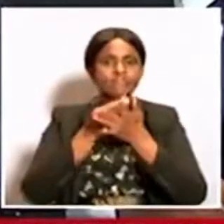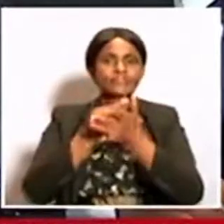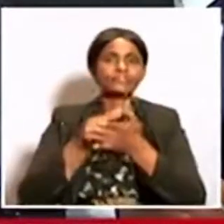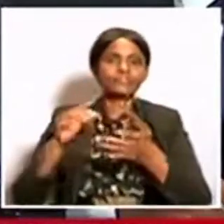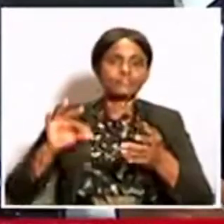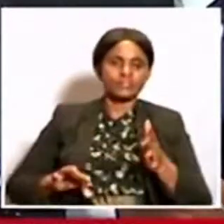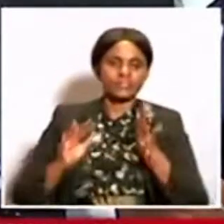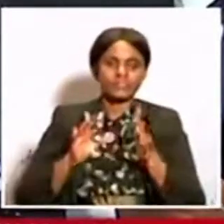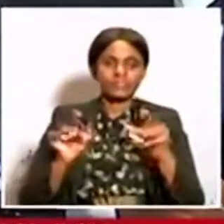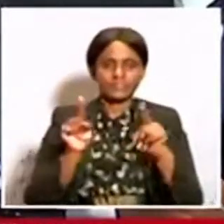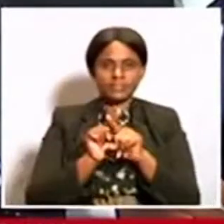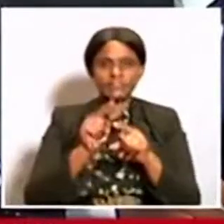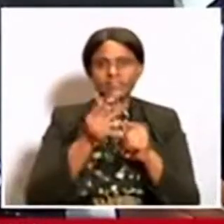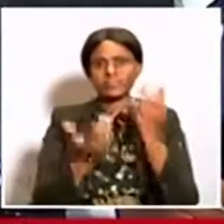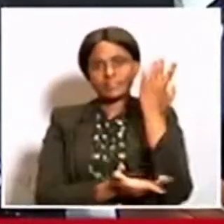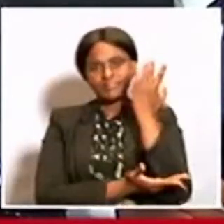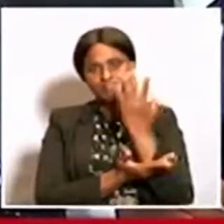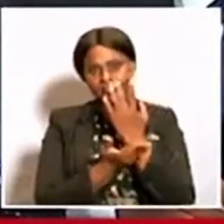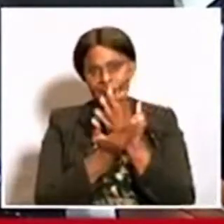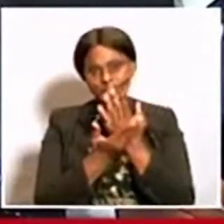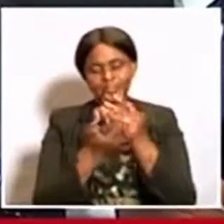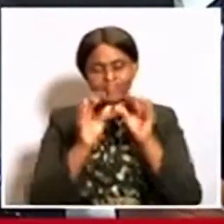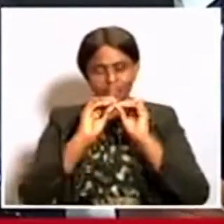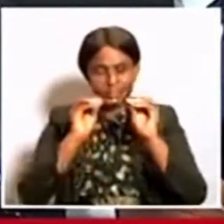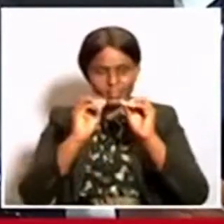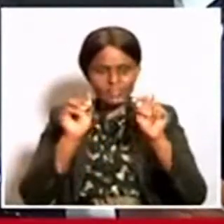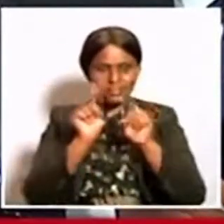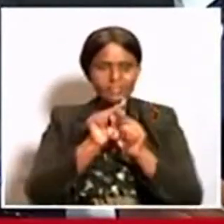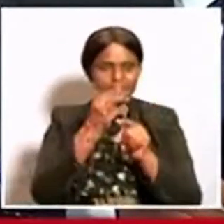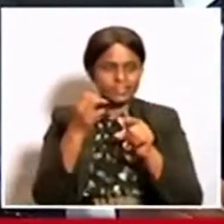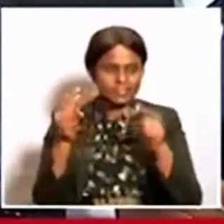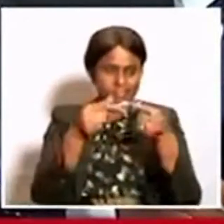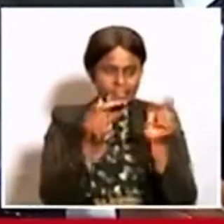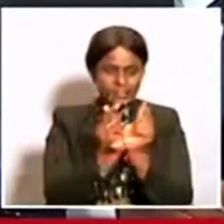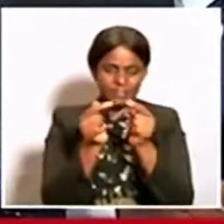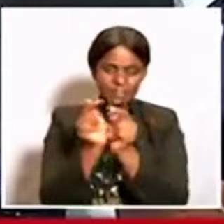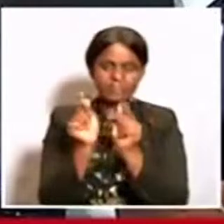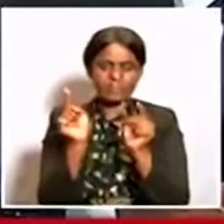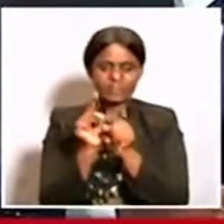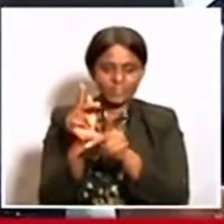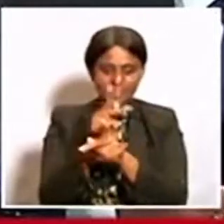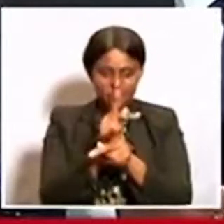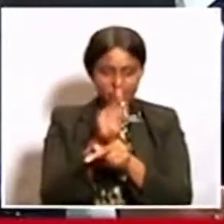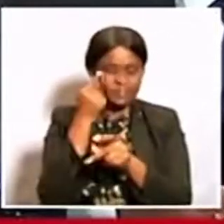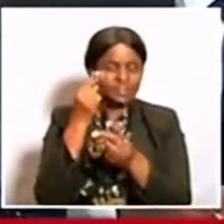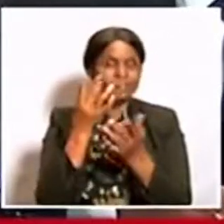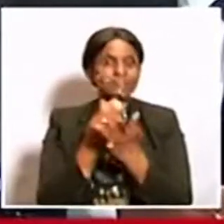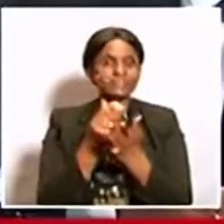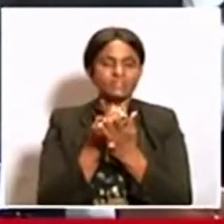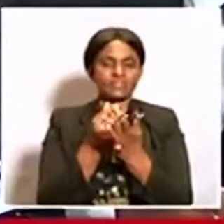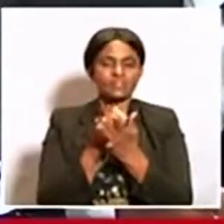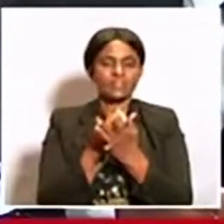beneficiaries to better educate and equip the groups to handle the funds.